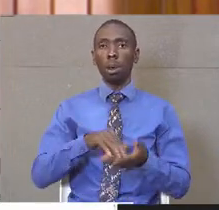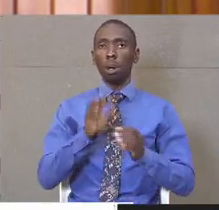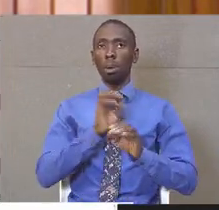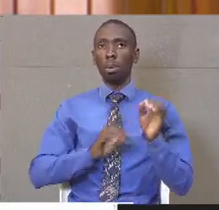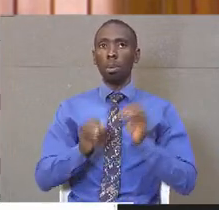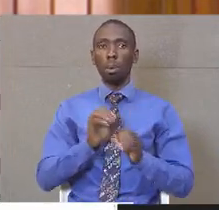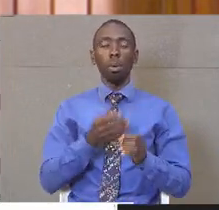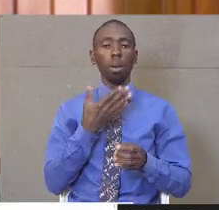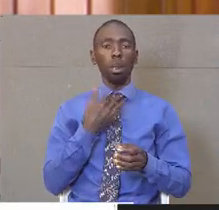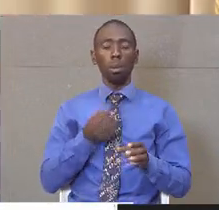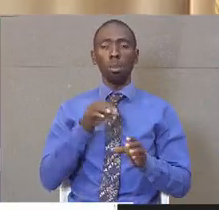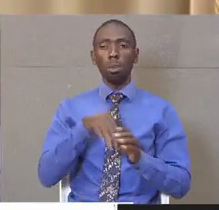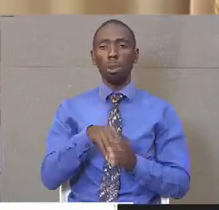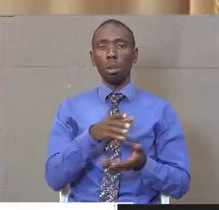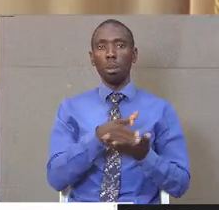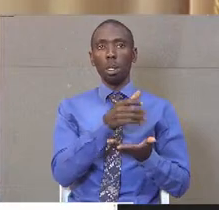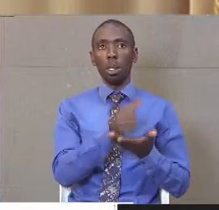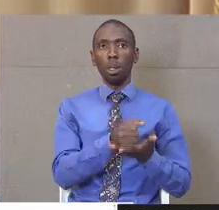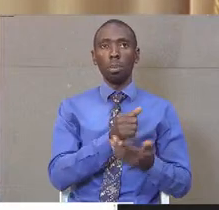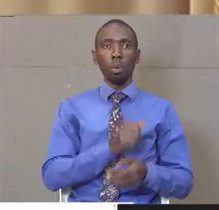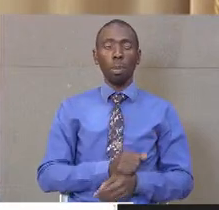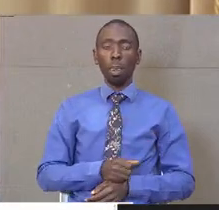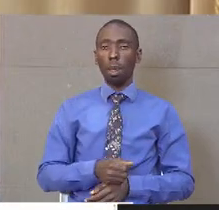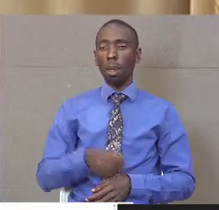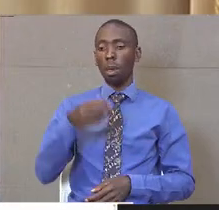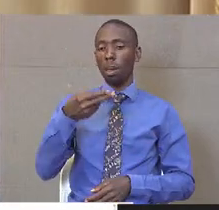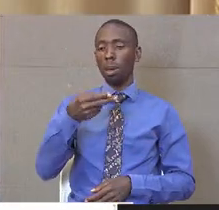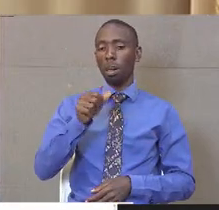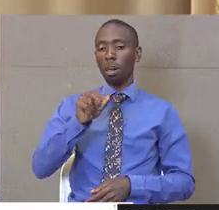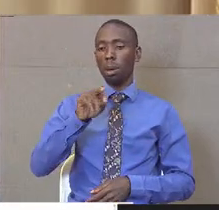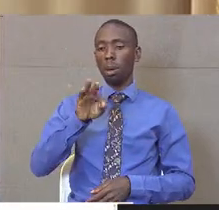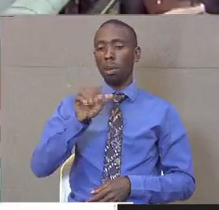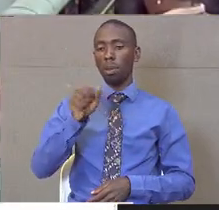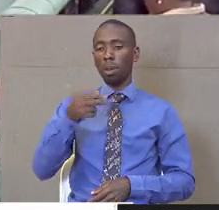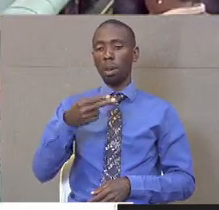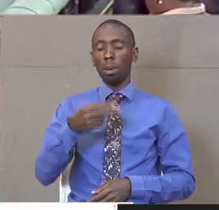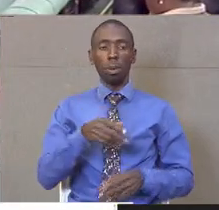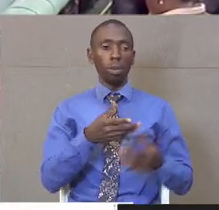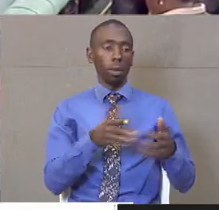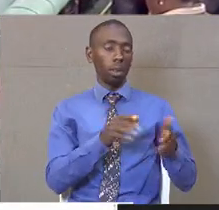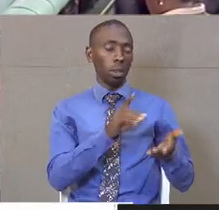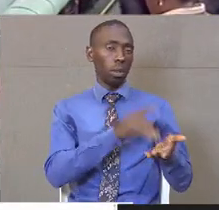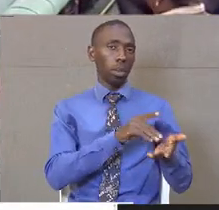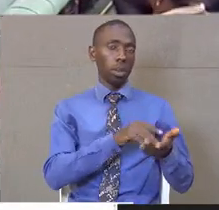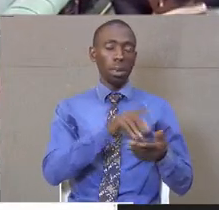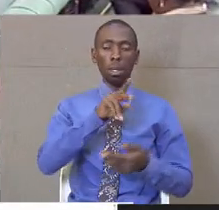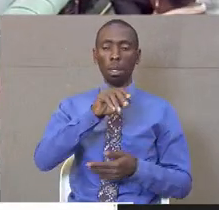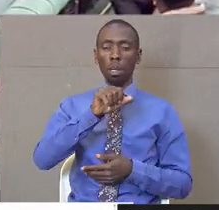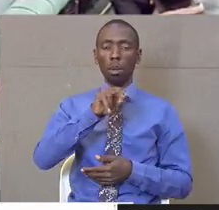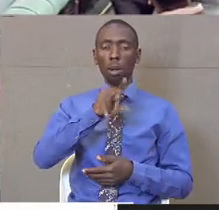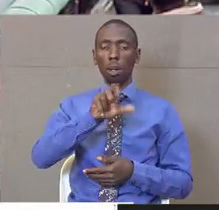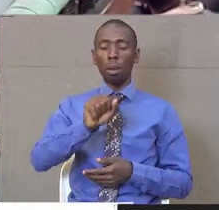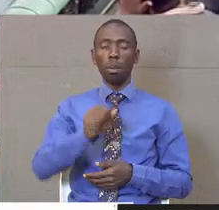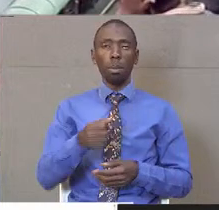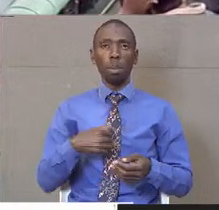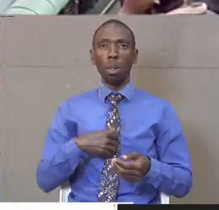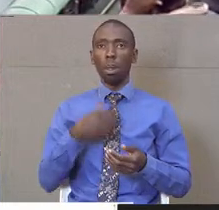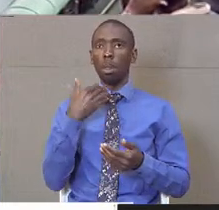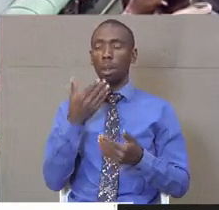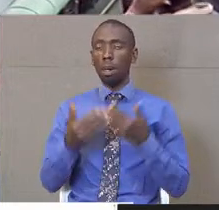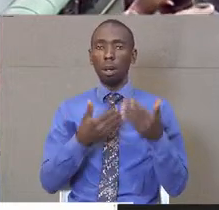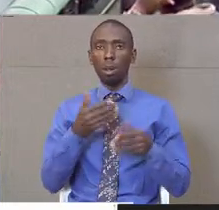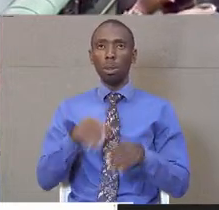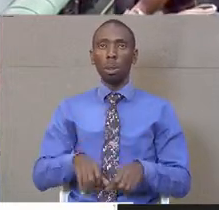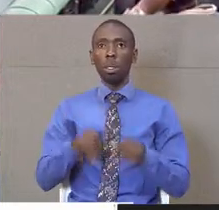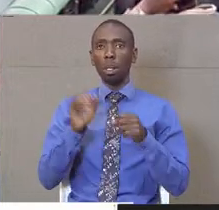you. Hanifa, Dr. Kamara. Thank you, Right Honorable Speaker. I want to thank the chair and the committee for the